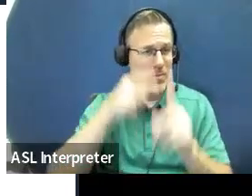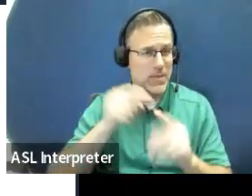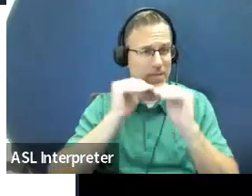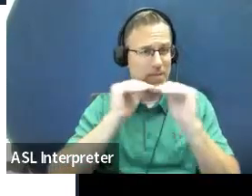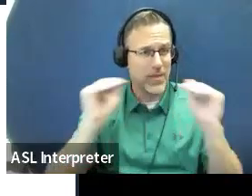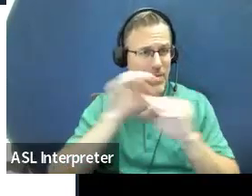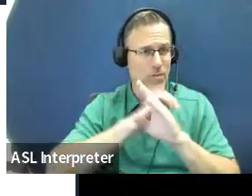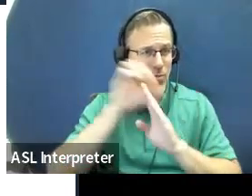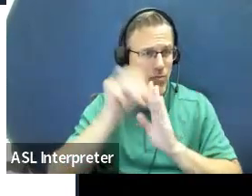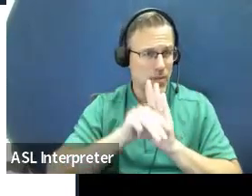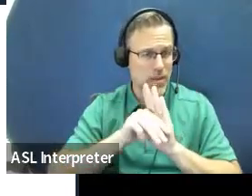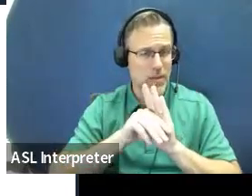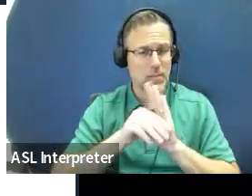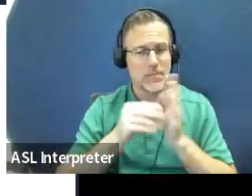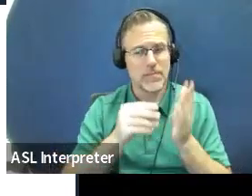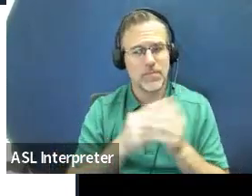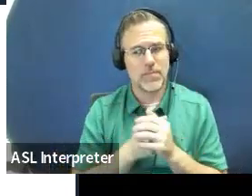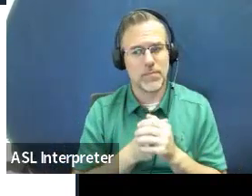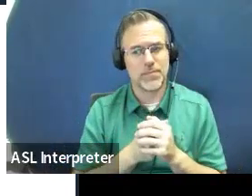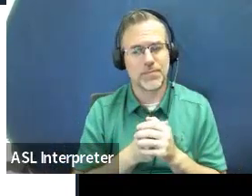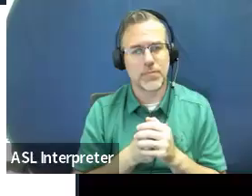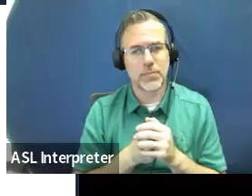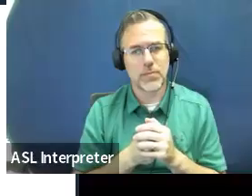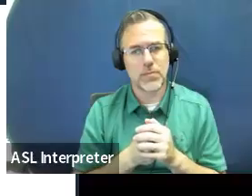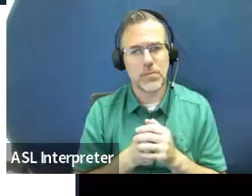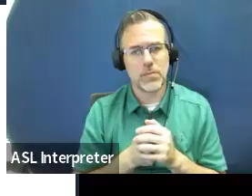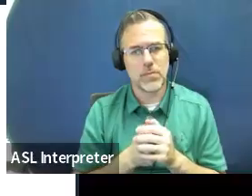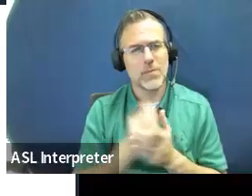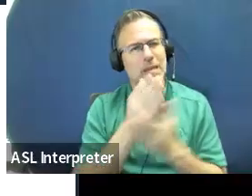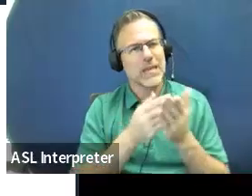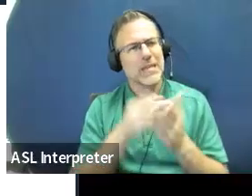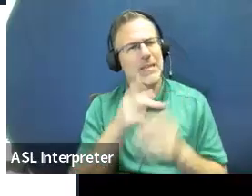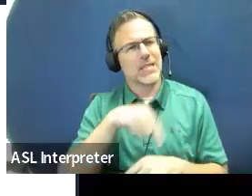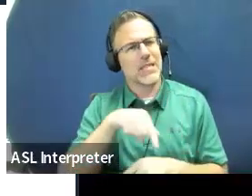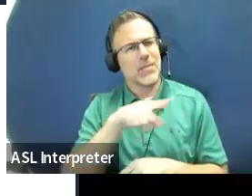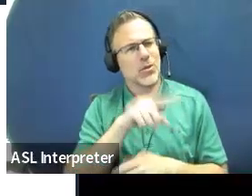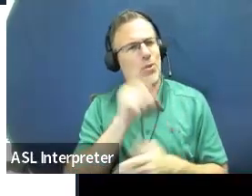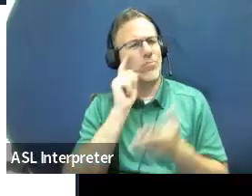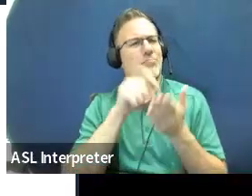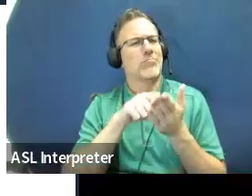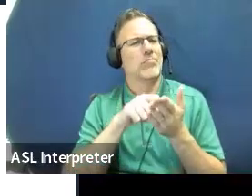goals. Okay, so this may look really familiar to some people. It does